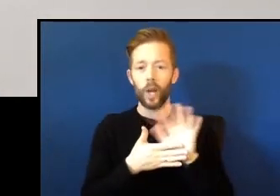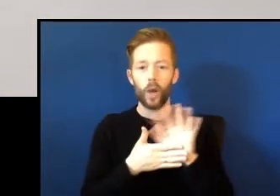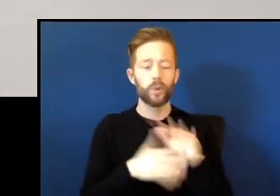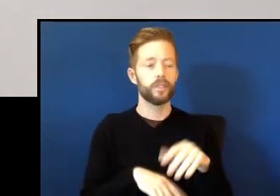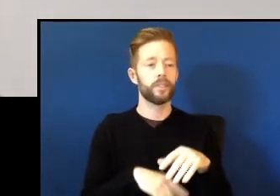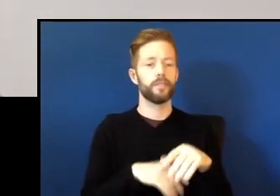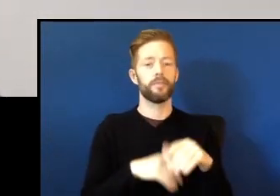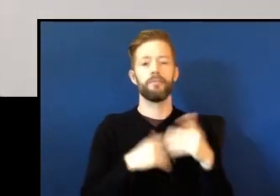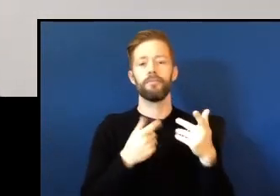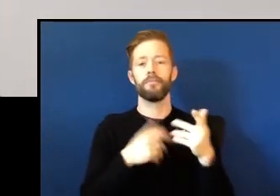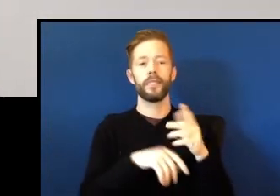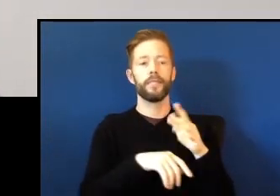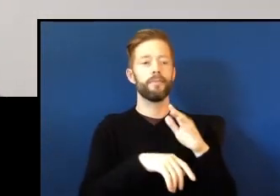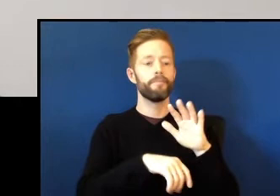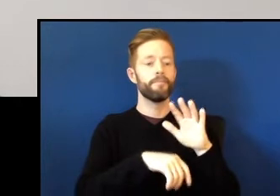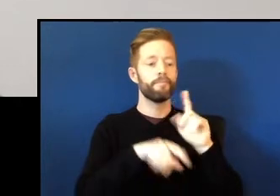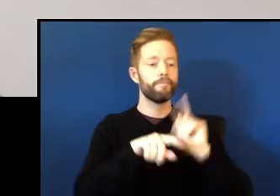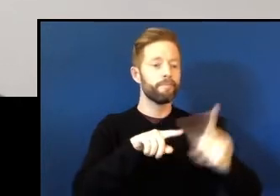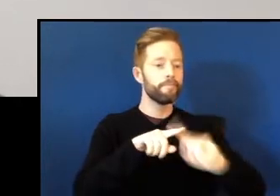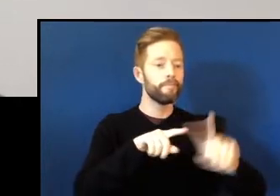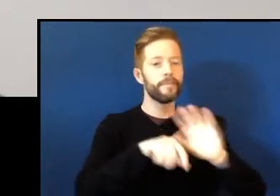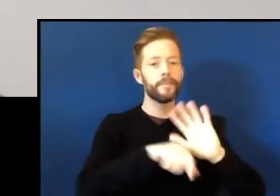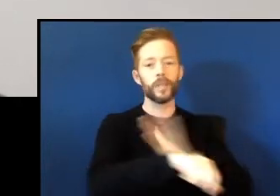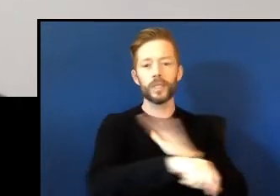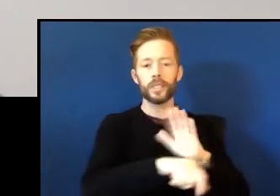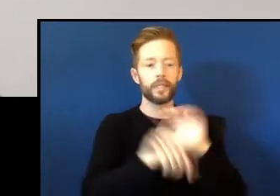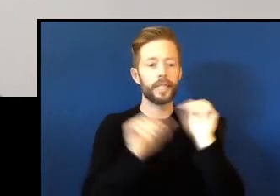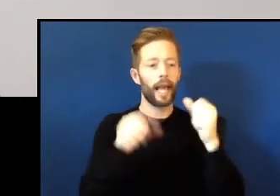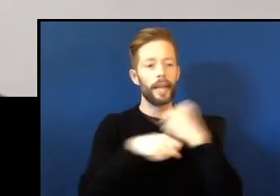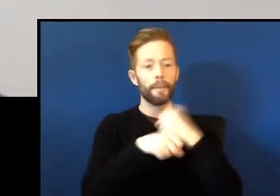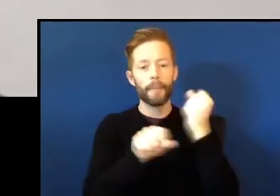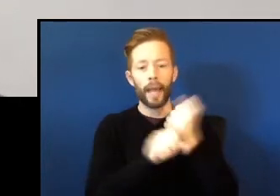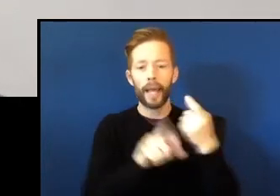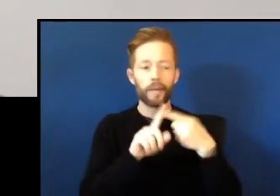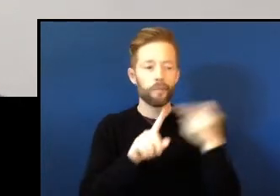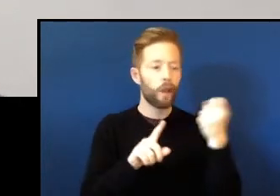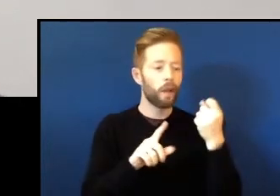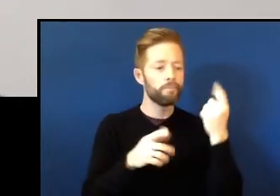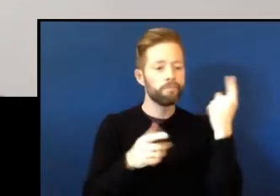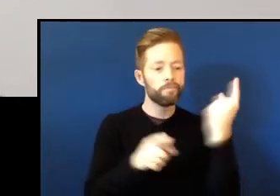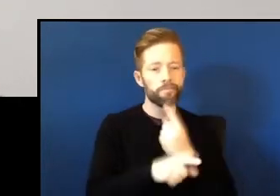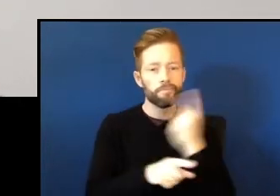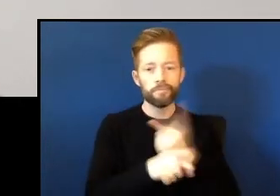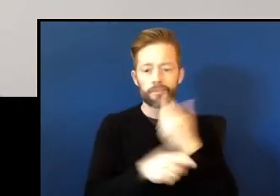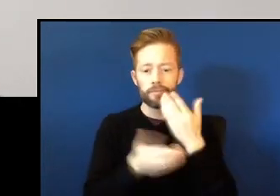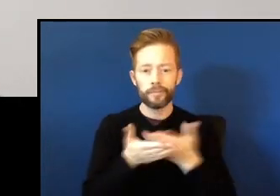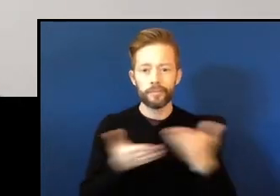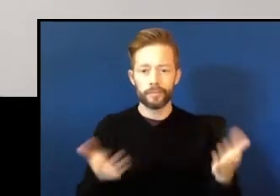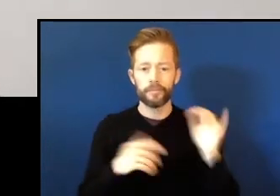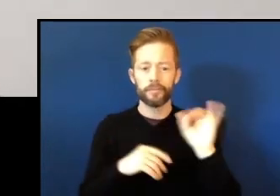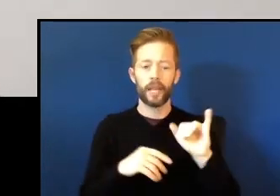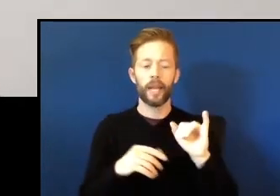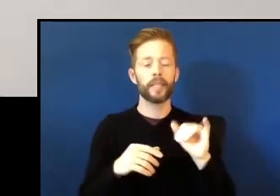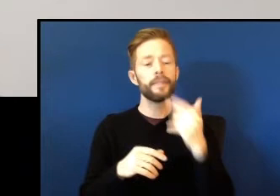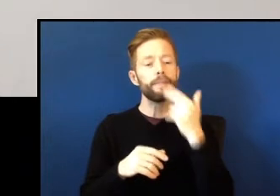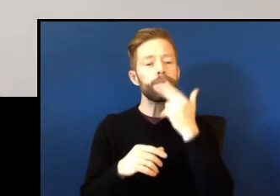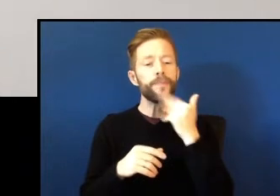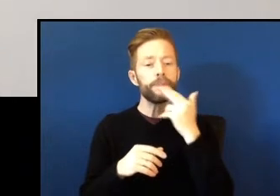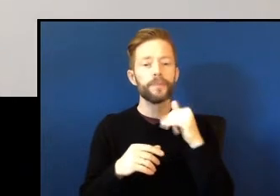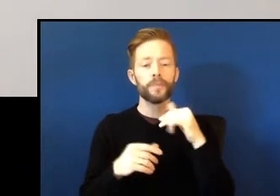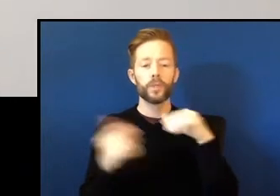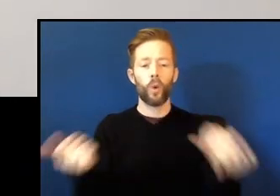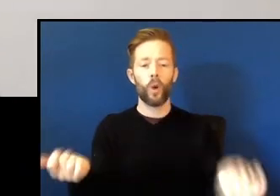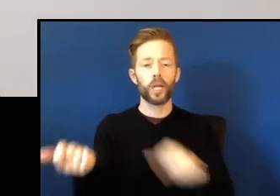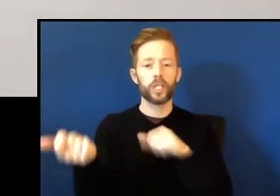of musical instruments that can be made from everyday objects that the little orchestra